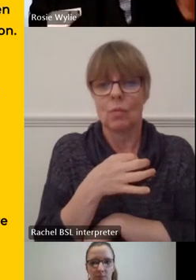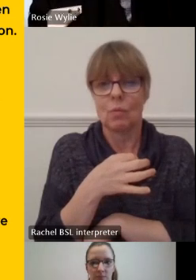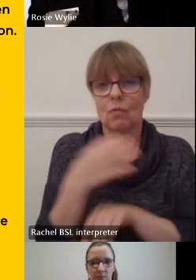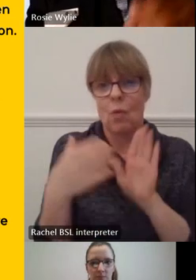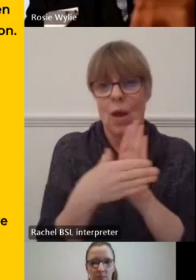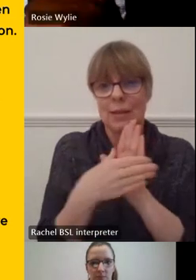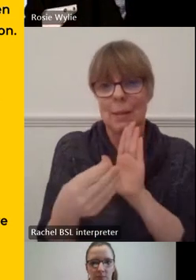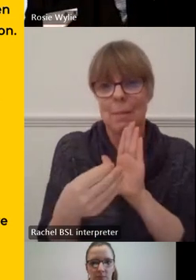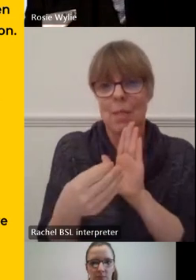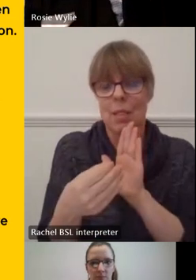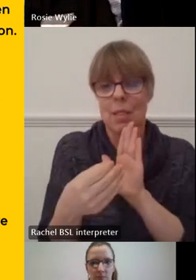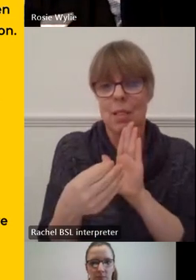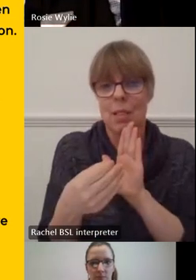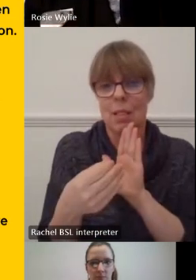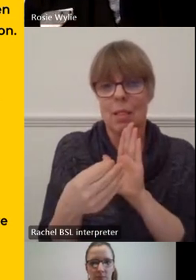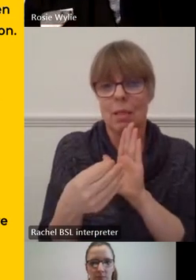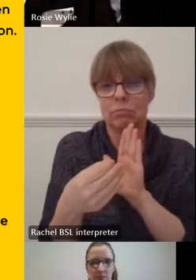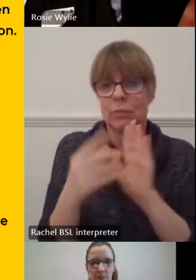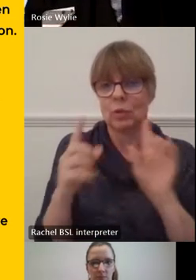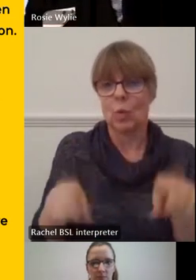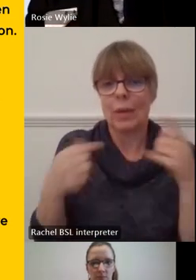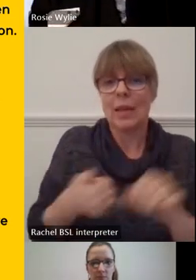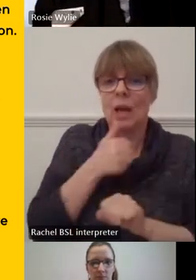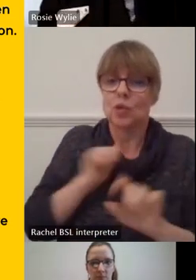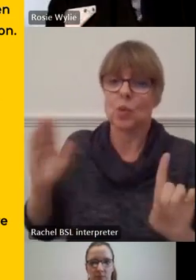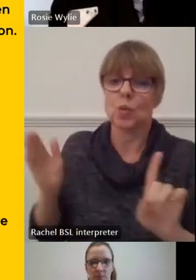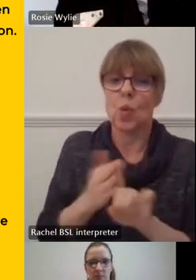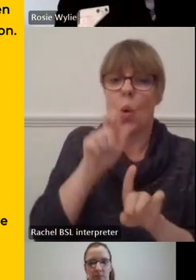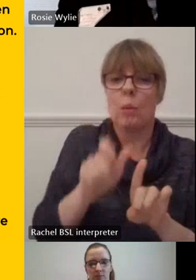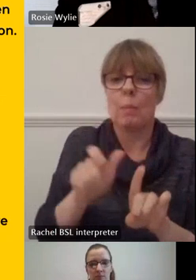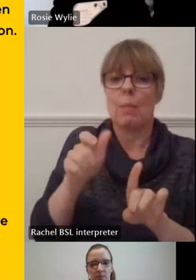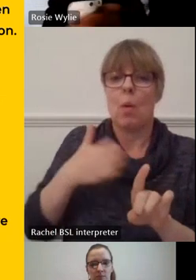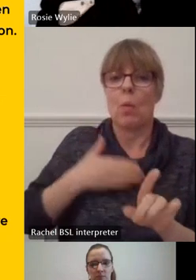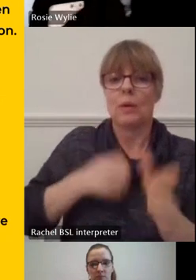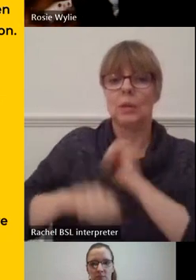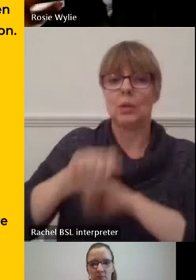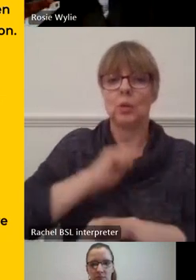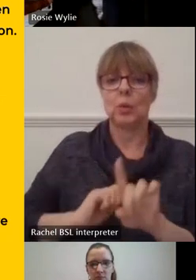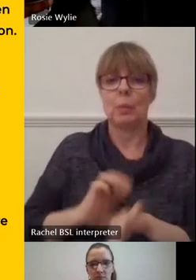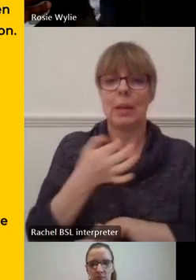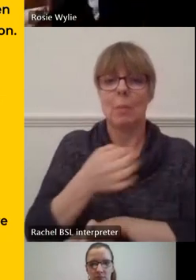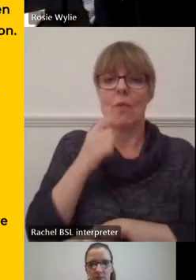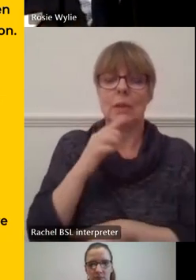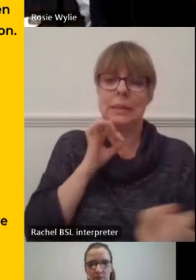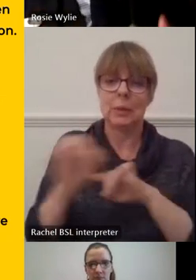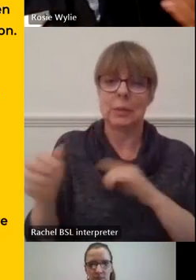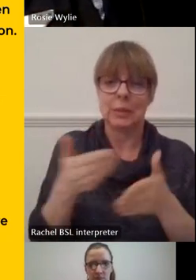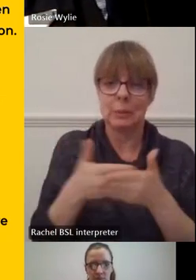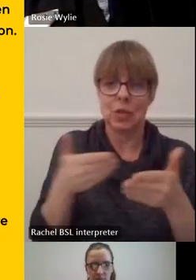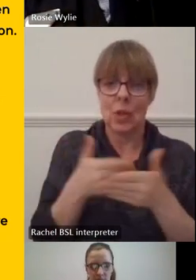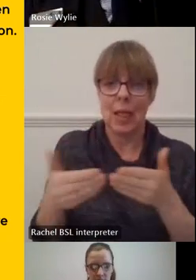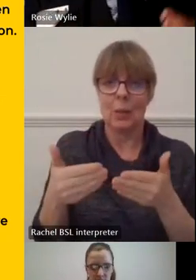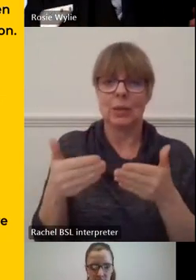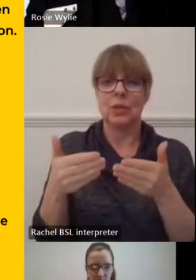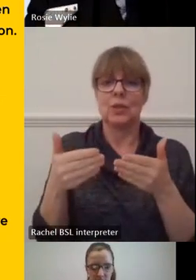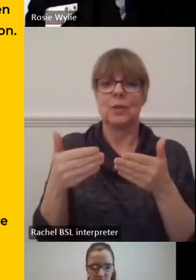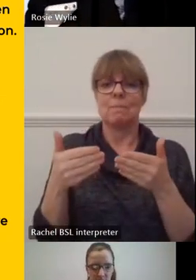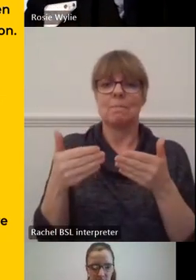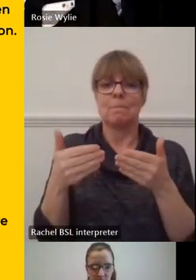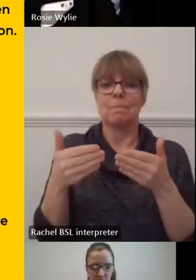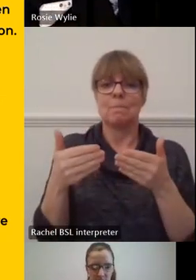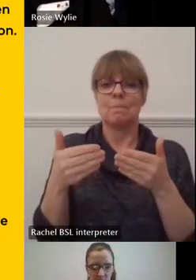the activity. We cannot get more than that, but we had that amount. So, but because people were finding that, oh, they're connecting with a